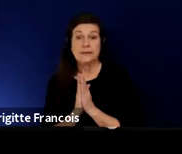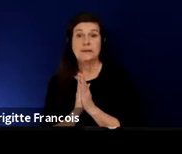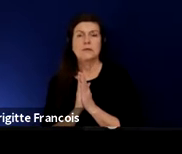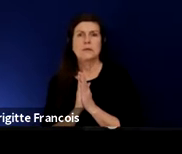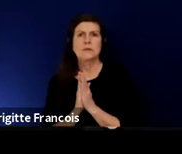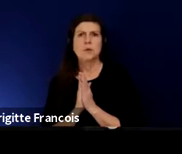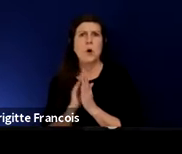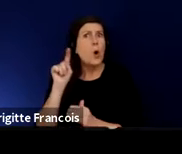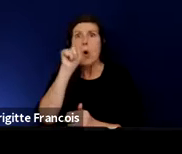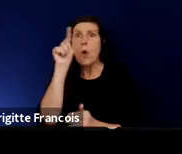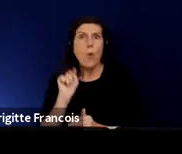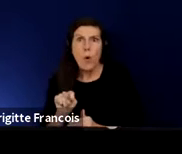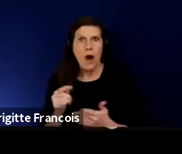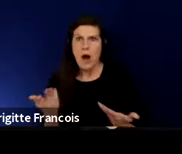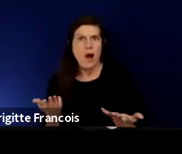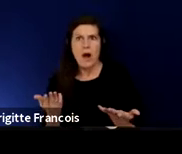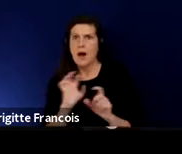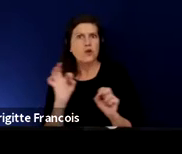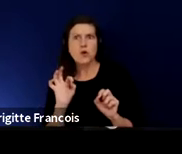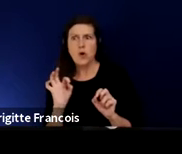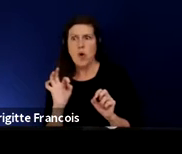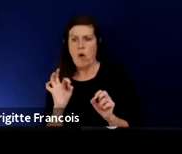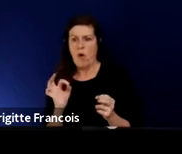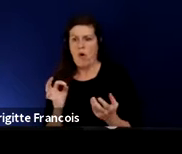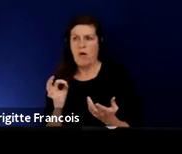why is this not happening?